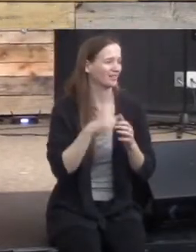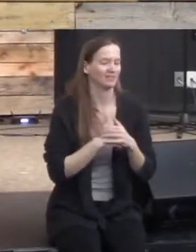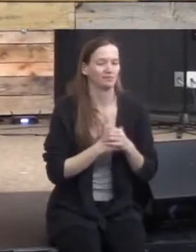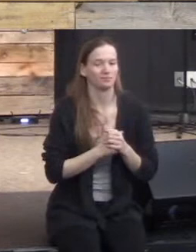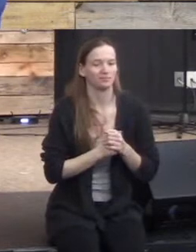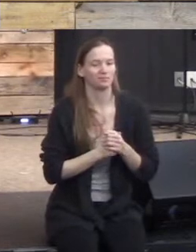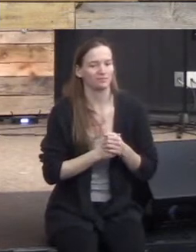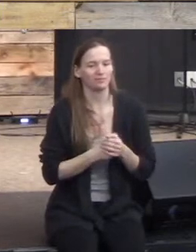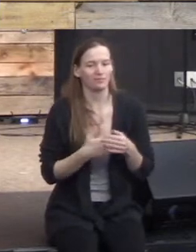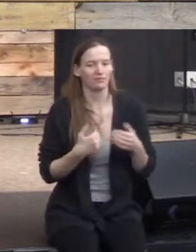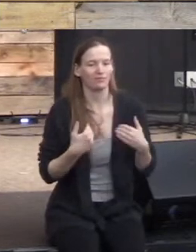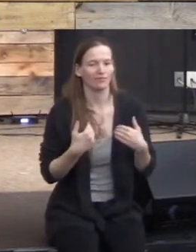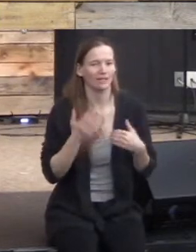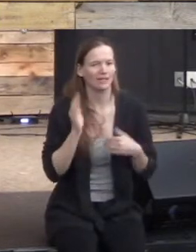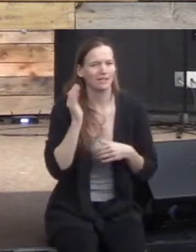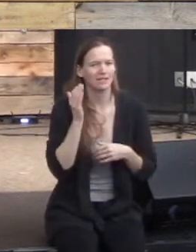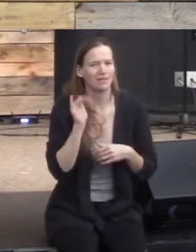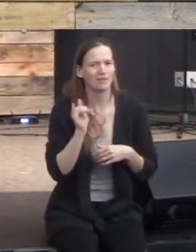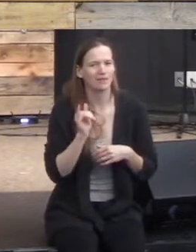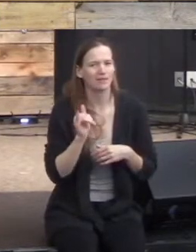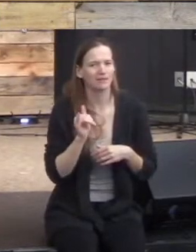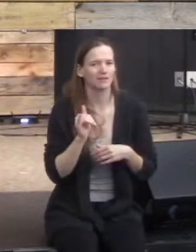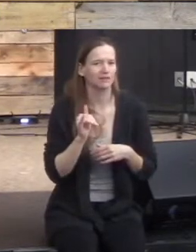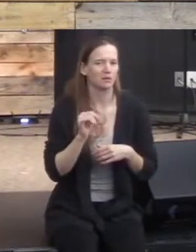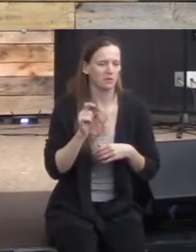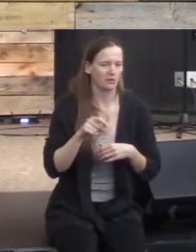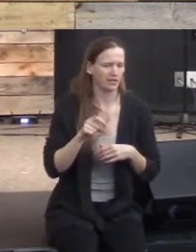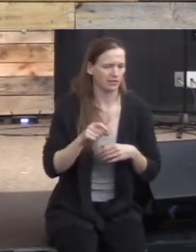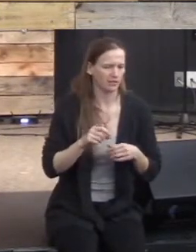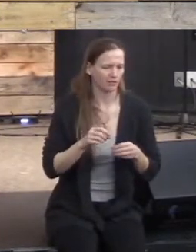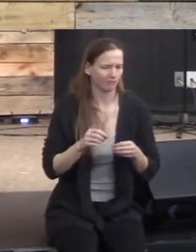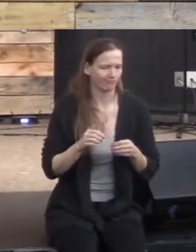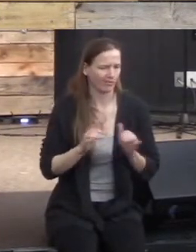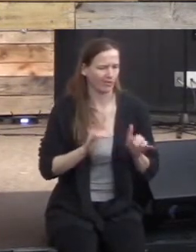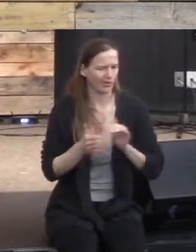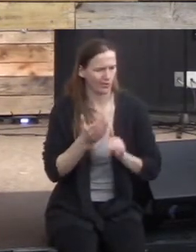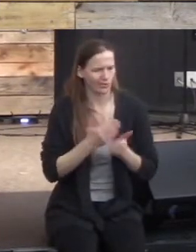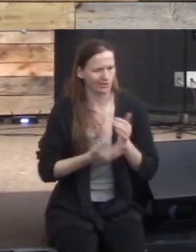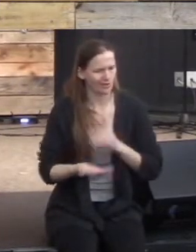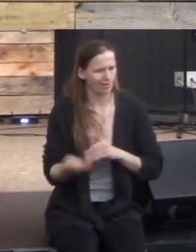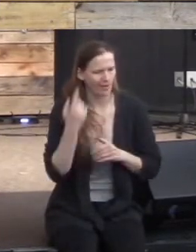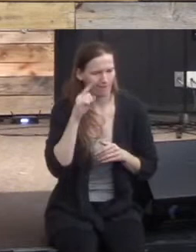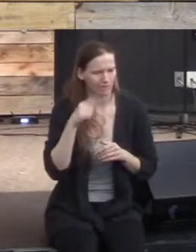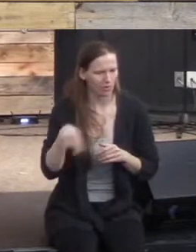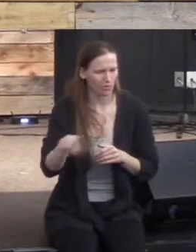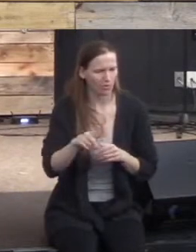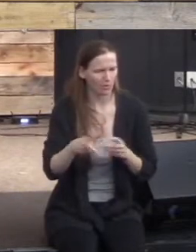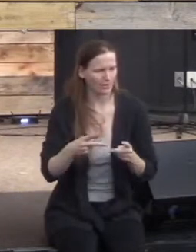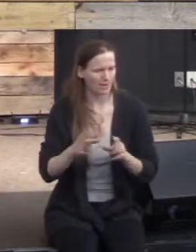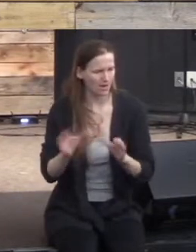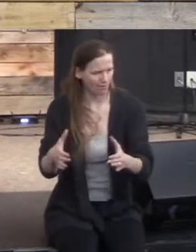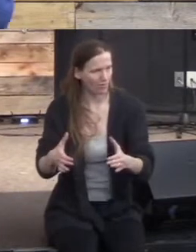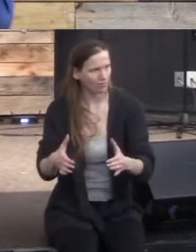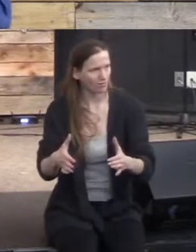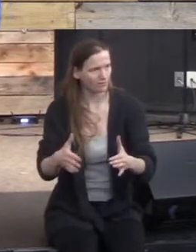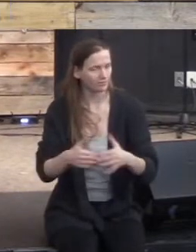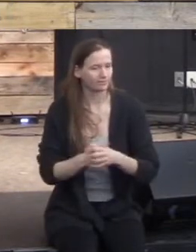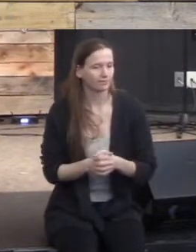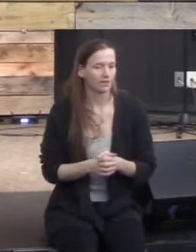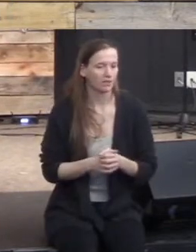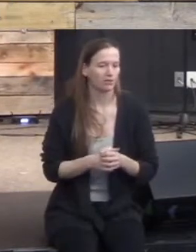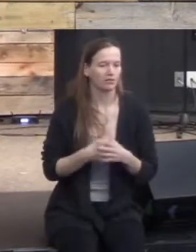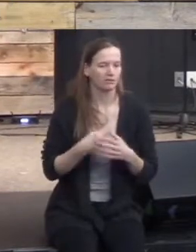and so there seemed to be kind of like, hey, we need to do something for them. And of course, you know, in that moment of inspiration, I was thinking, man, I need to write